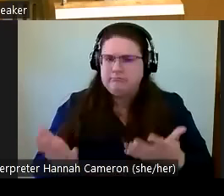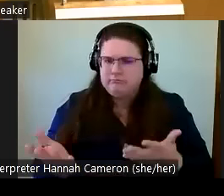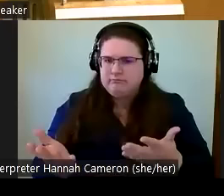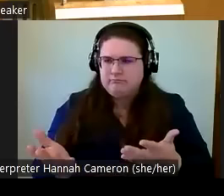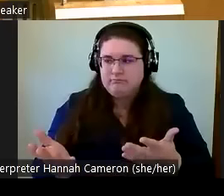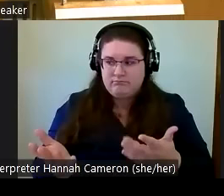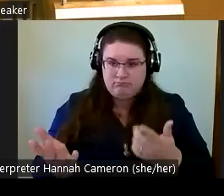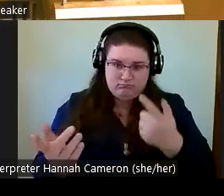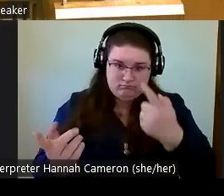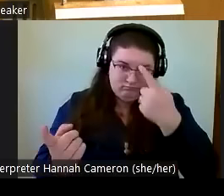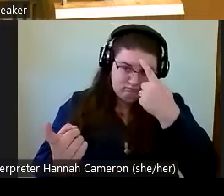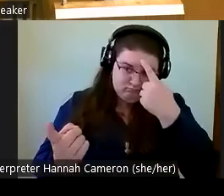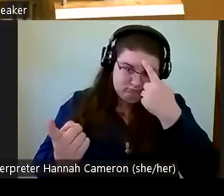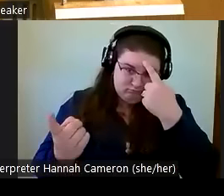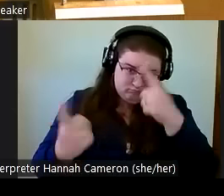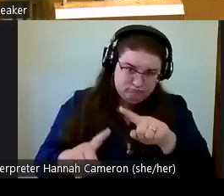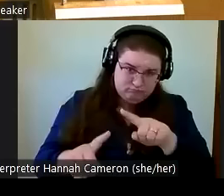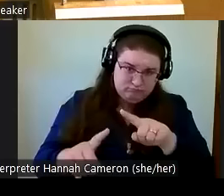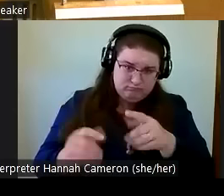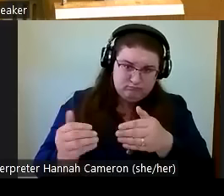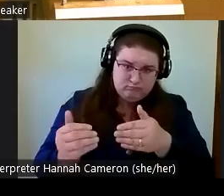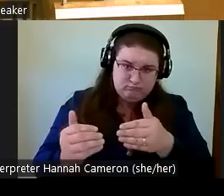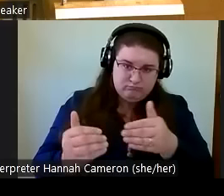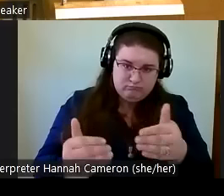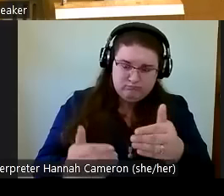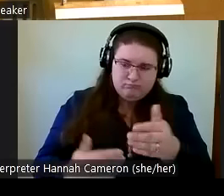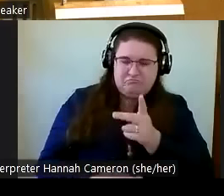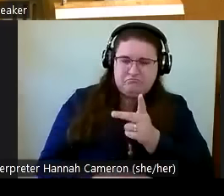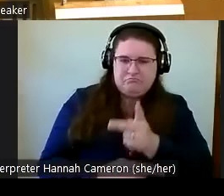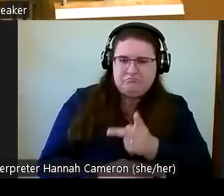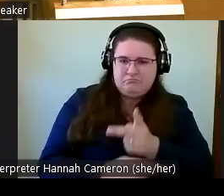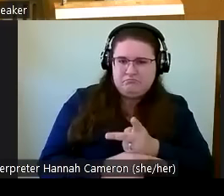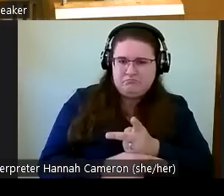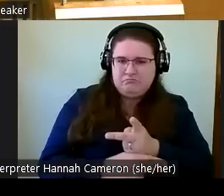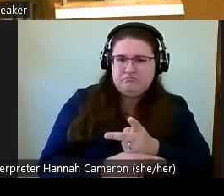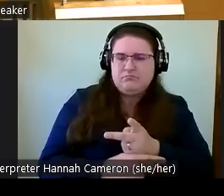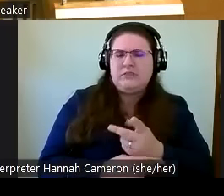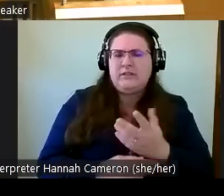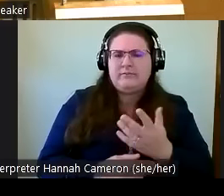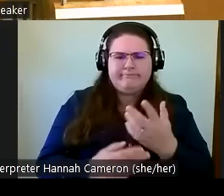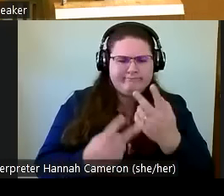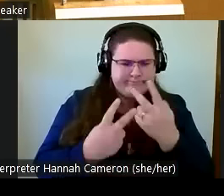agree to start caring for me and to help me figure out what was going on.